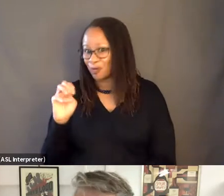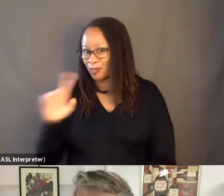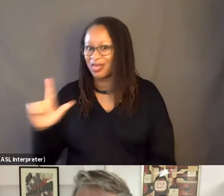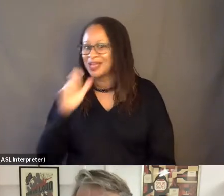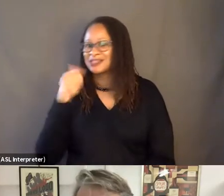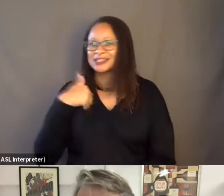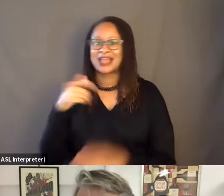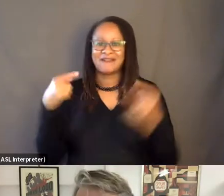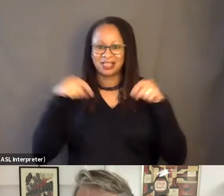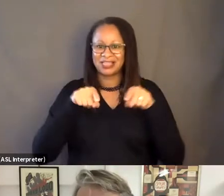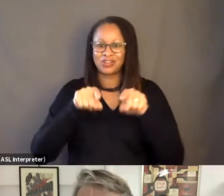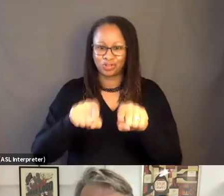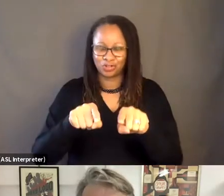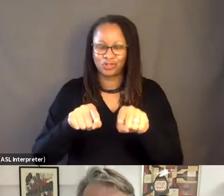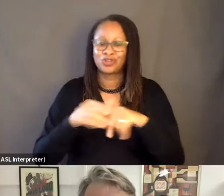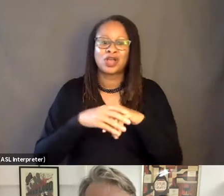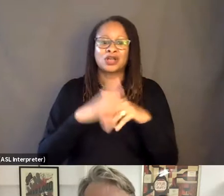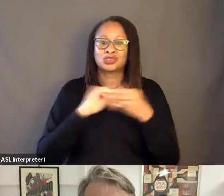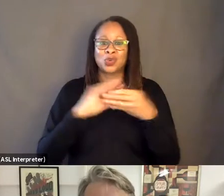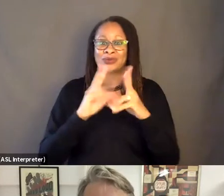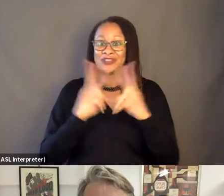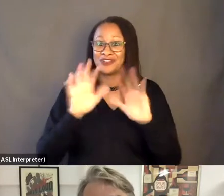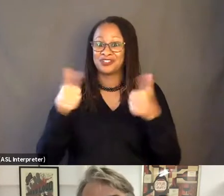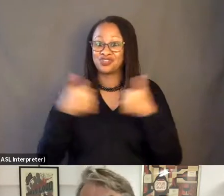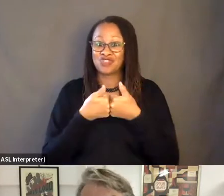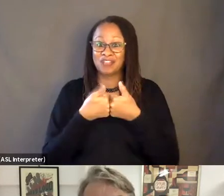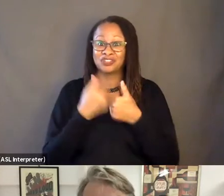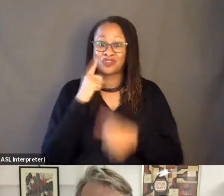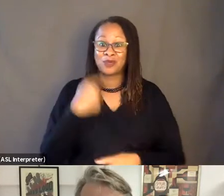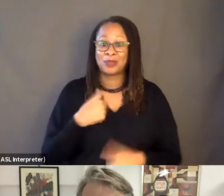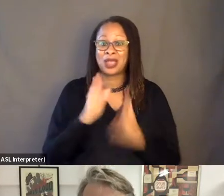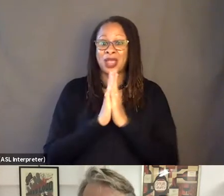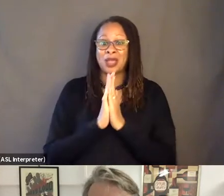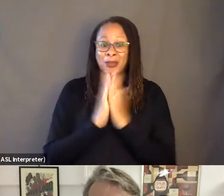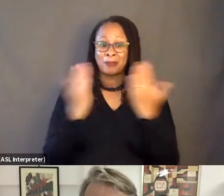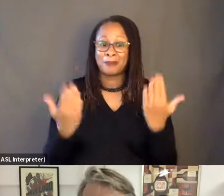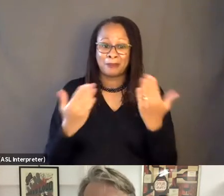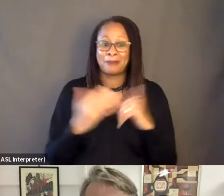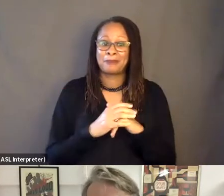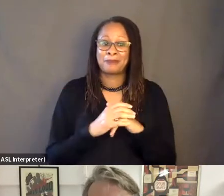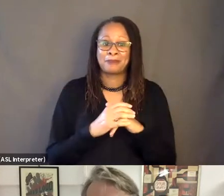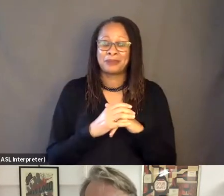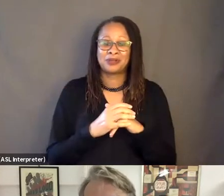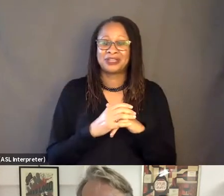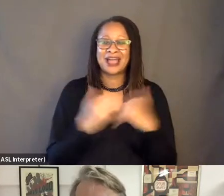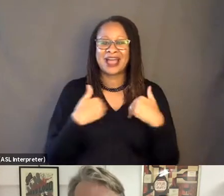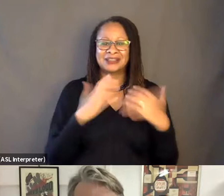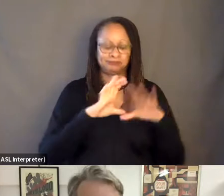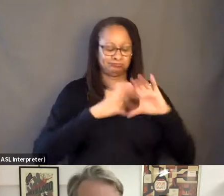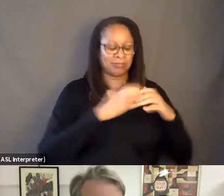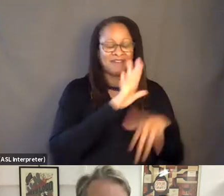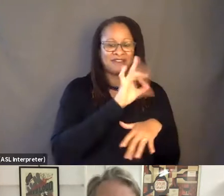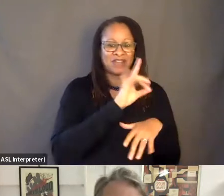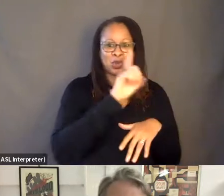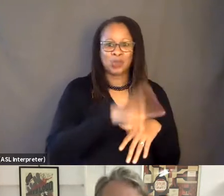linear story in it was challenging. You know, the book is a set of, as David says, a set of 58 questions and answers. It's like trying to